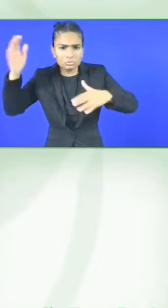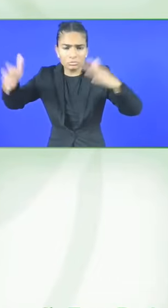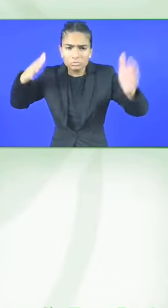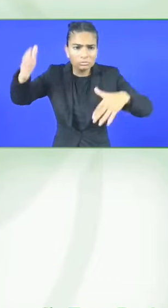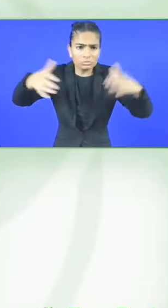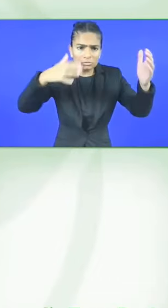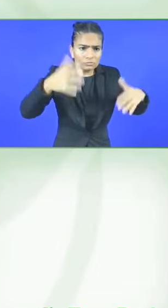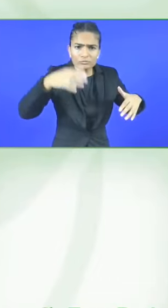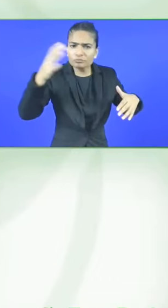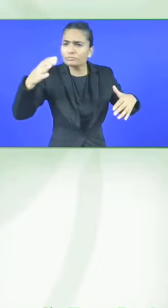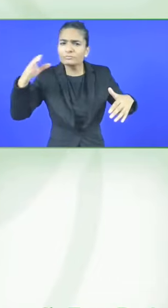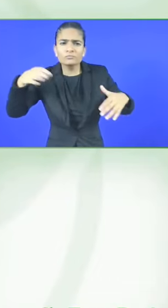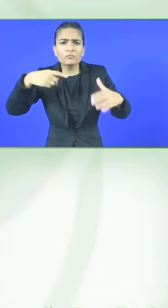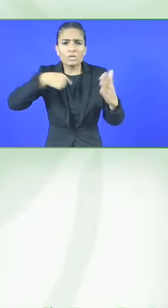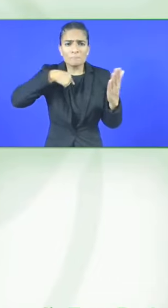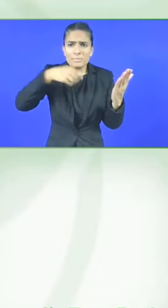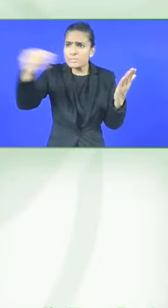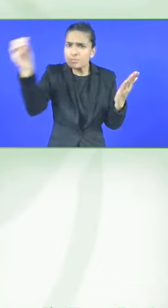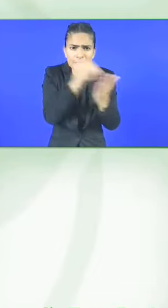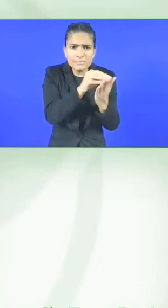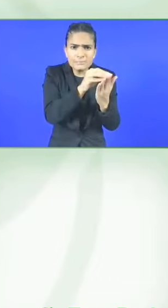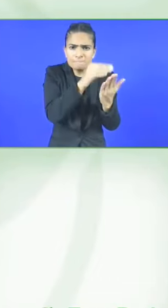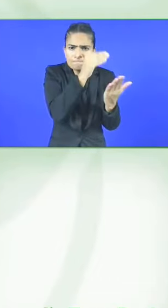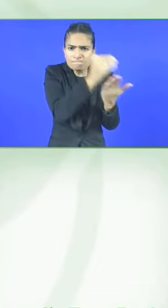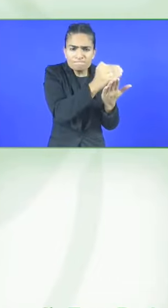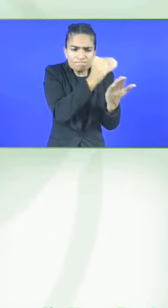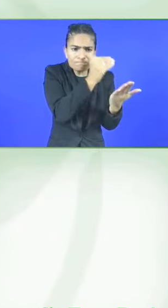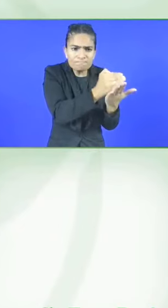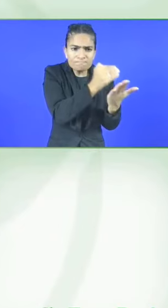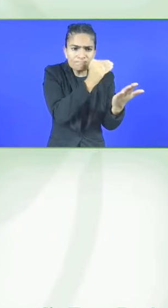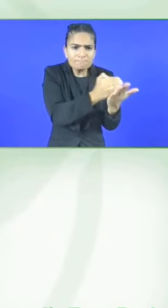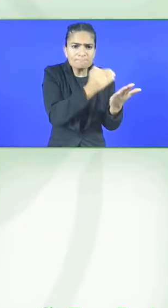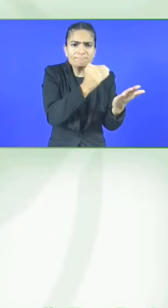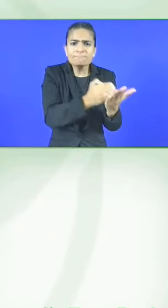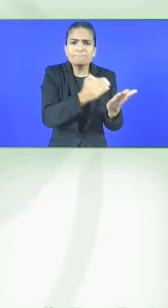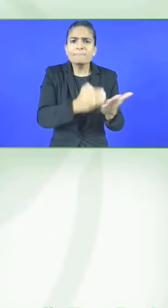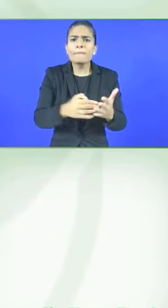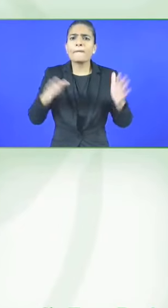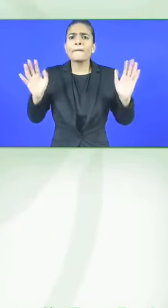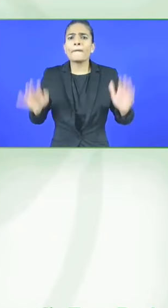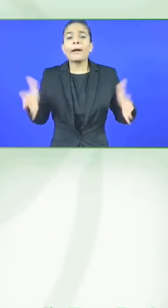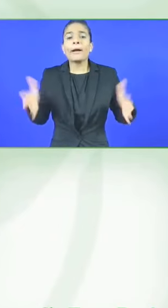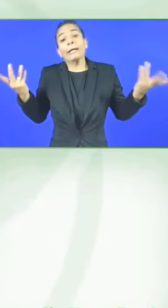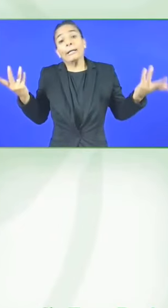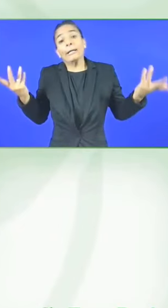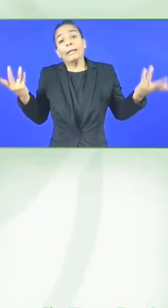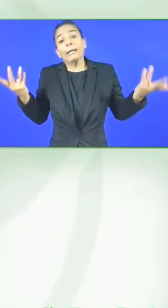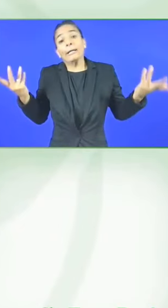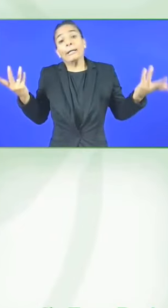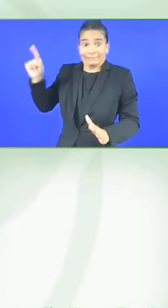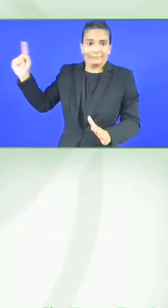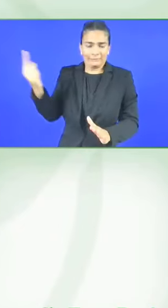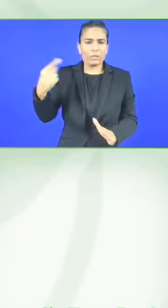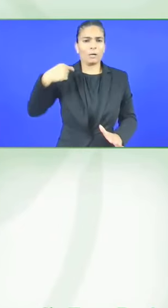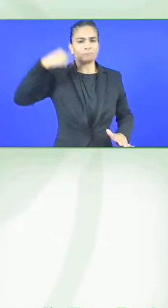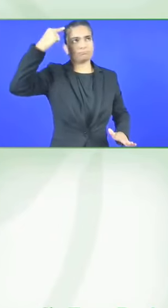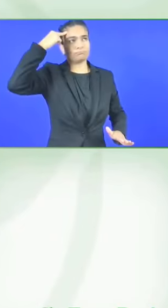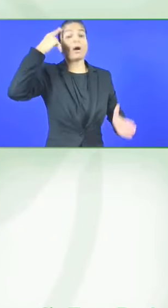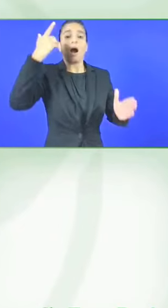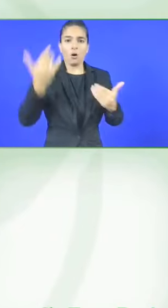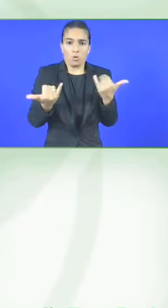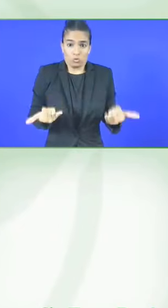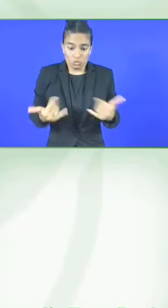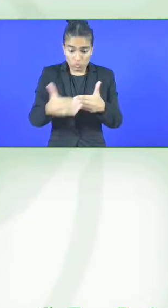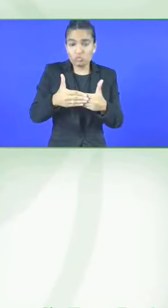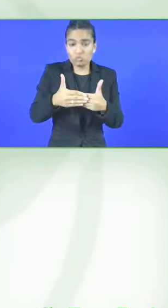ceremony. 6 o'clock sharp it starts. We will be giving out the awards for the best practices and innovations